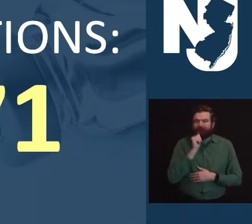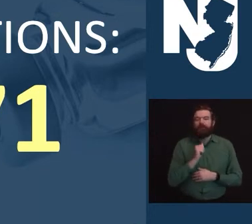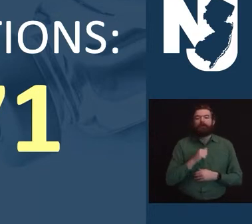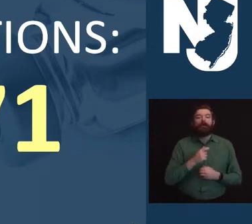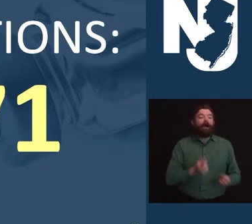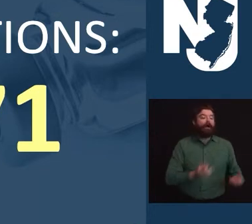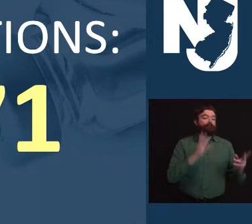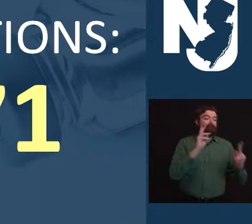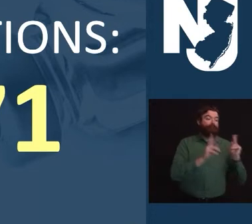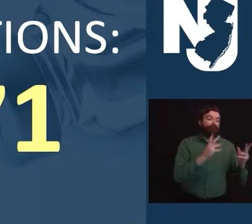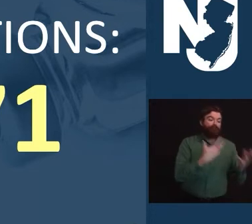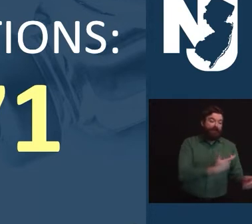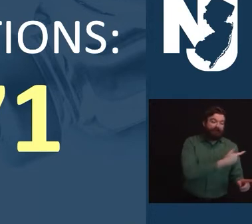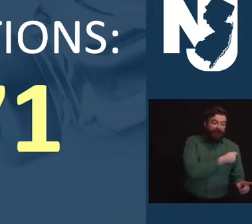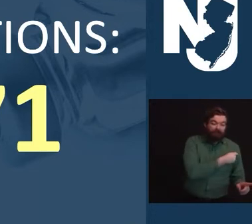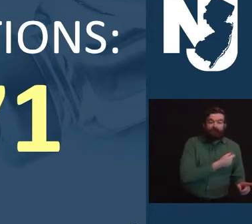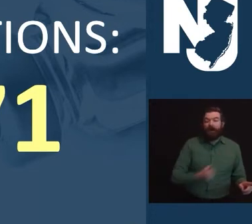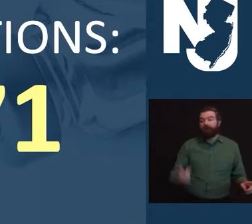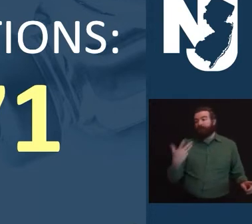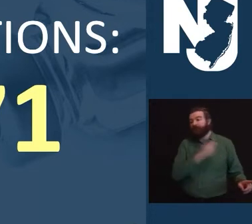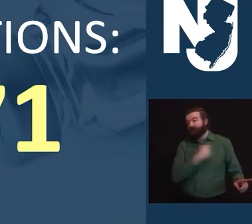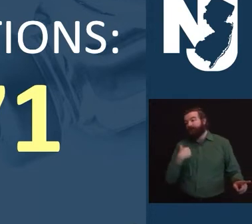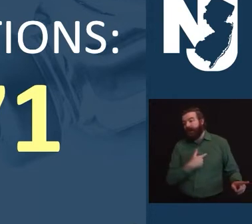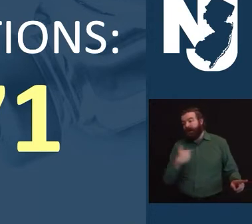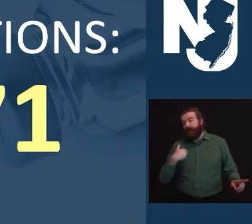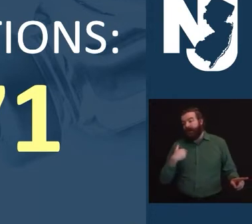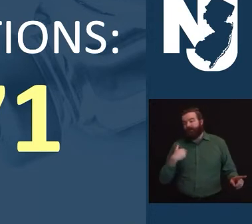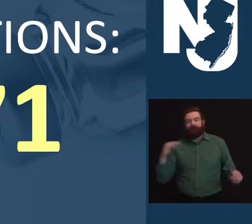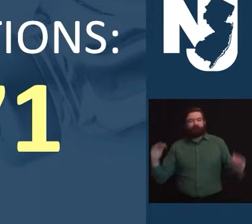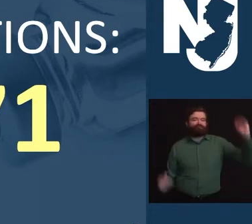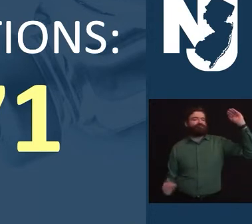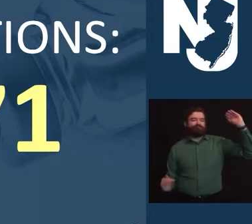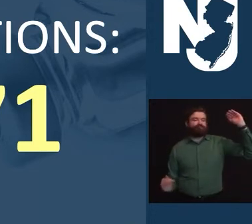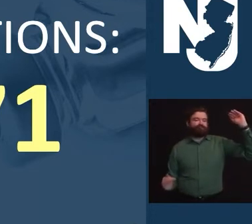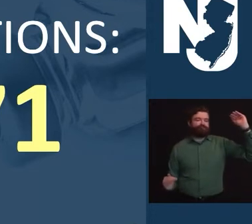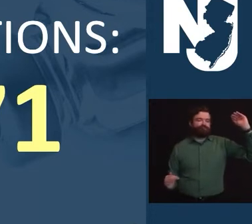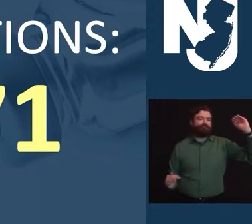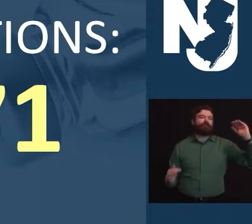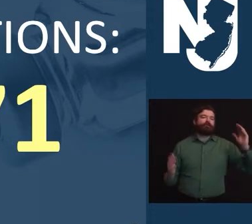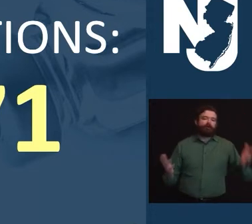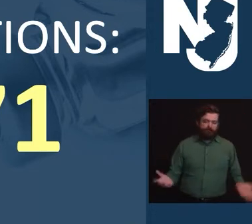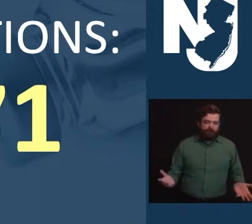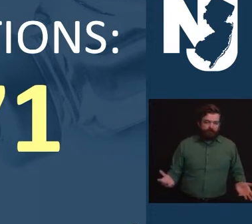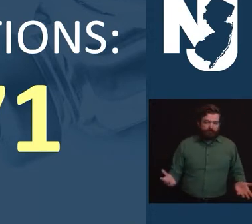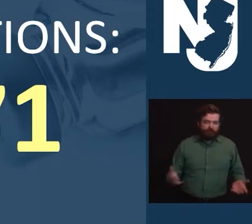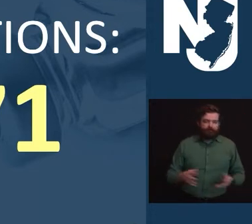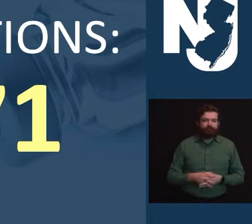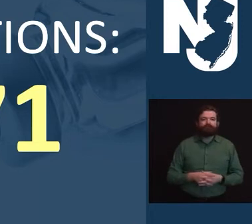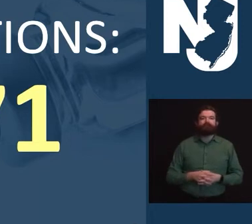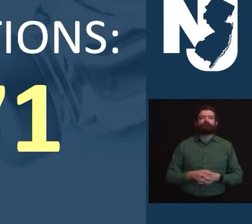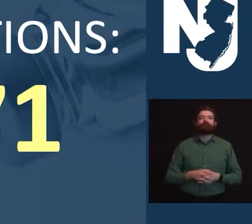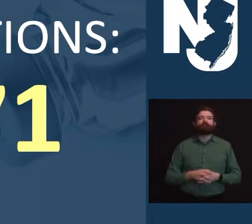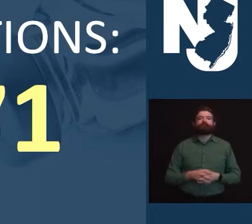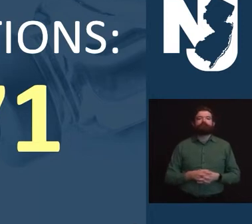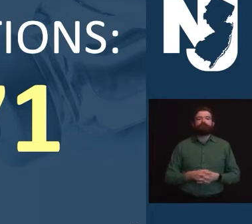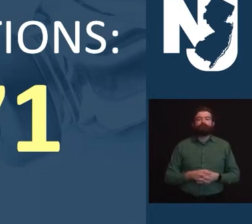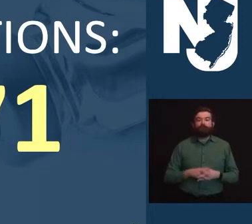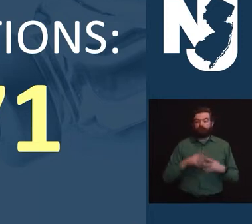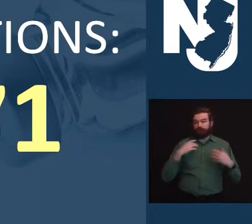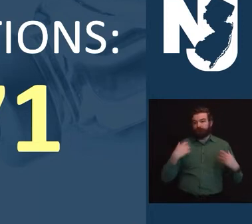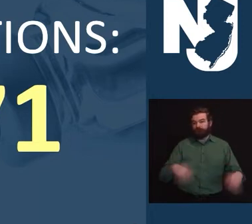We also know that what our nation is undertaking right now is the greatest logistical undertaking since World War II, if not